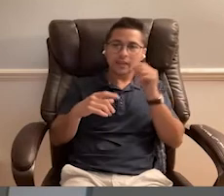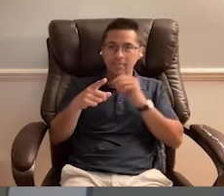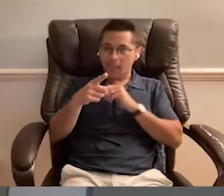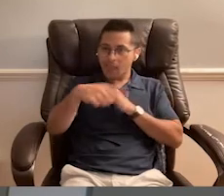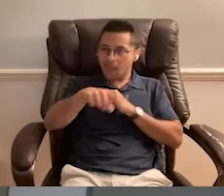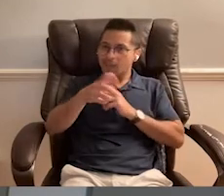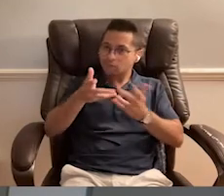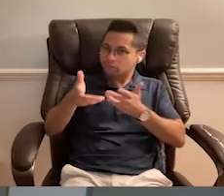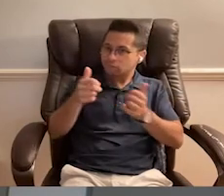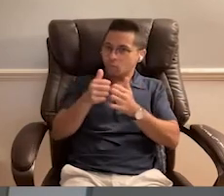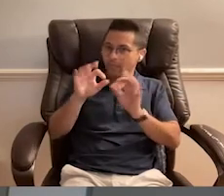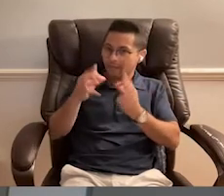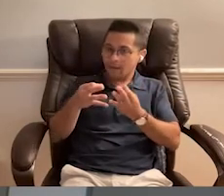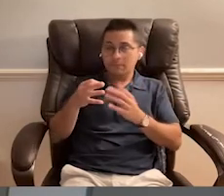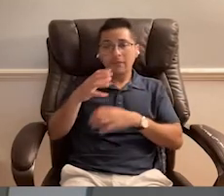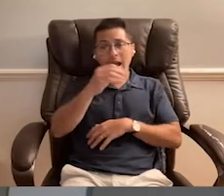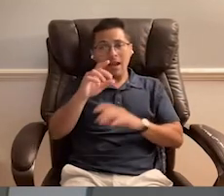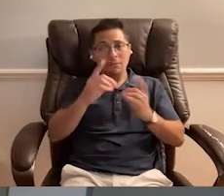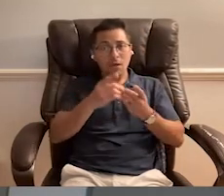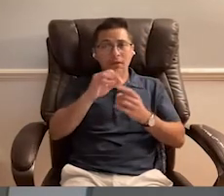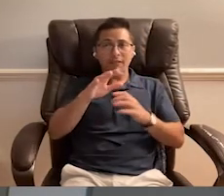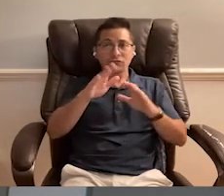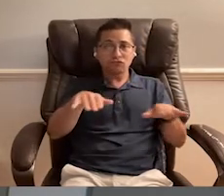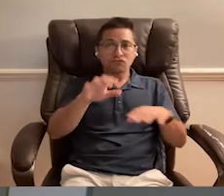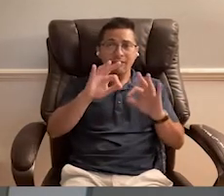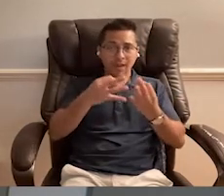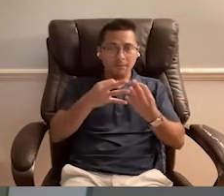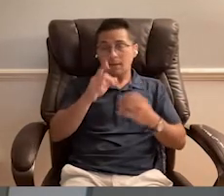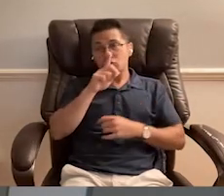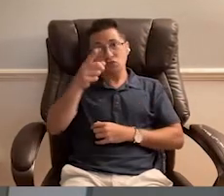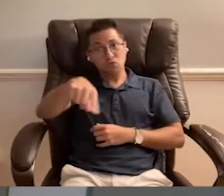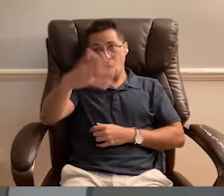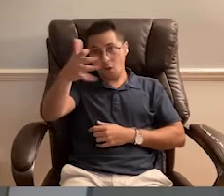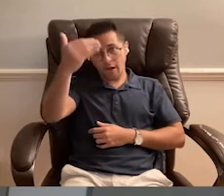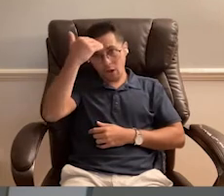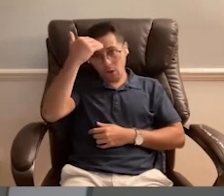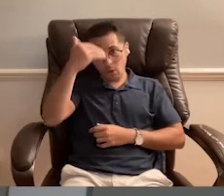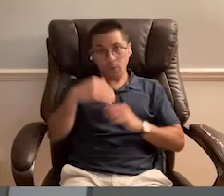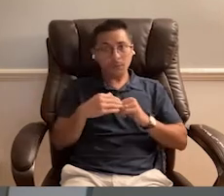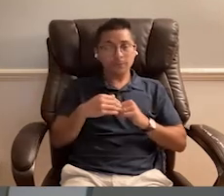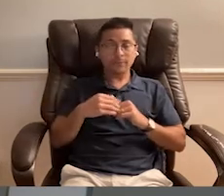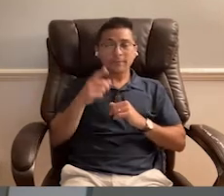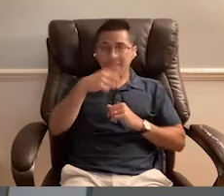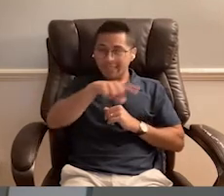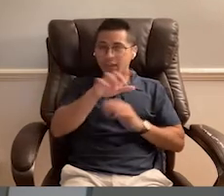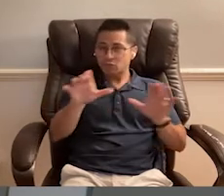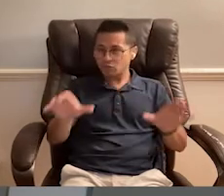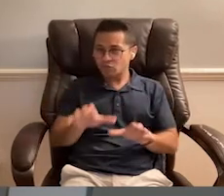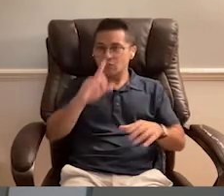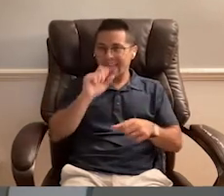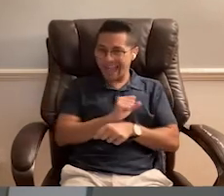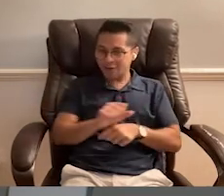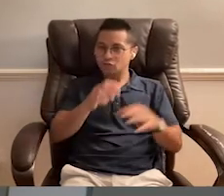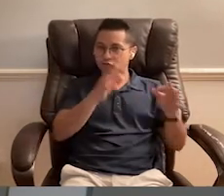as Liesl mentioned earlier, for short. They work with the families and the Department of Children and Families, who actually, as I'm sure everybody in this room probably